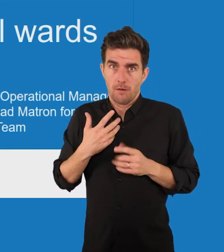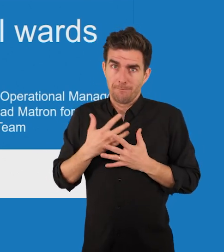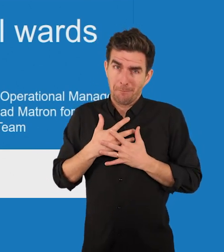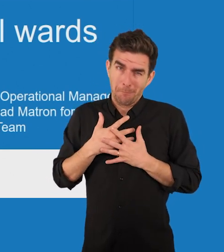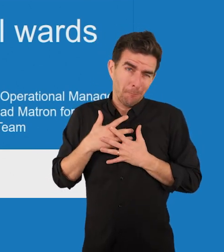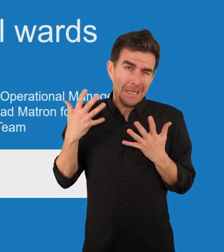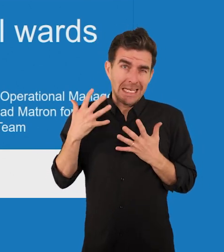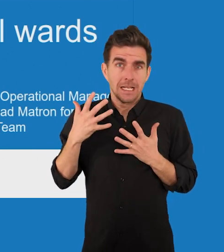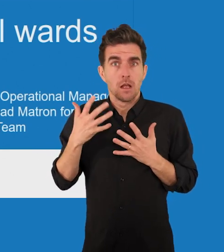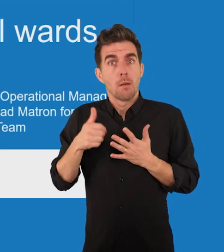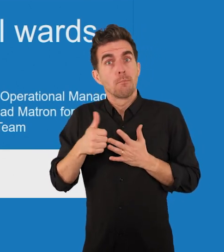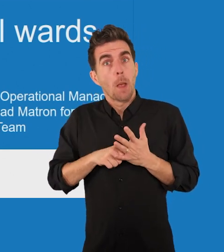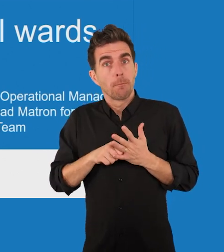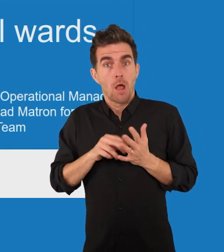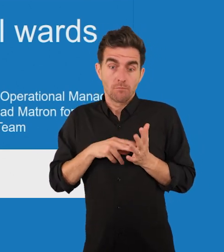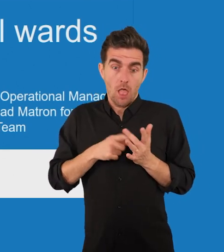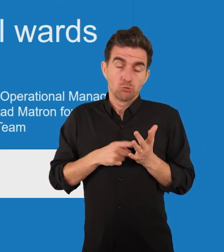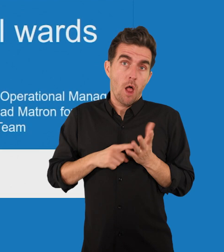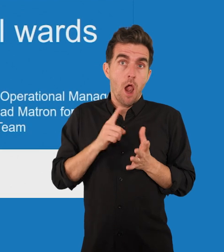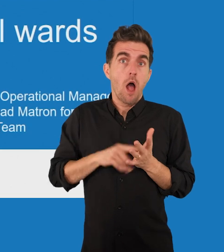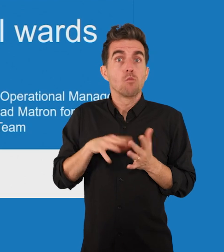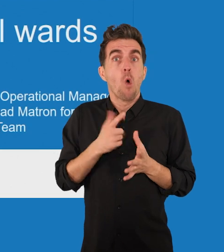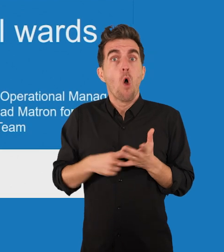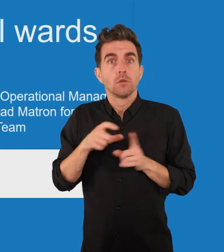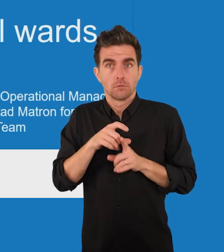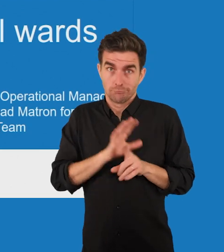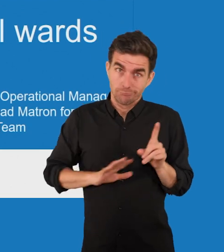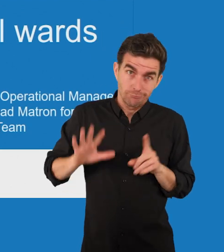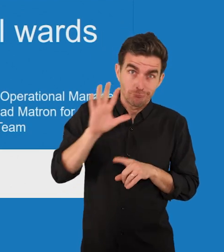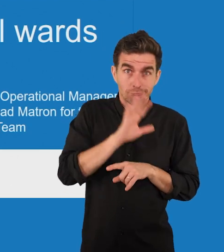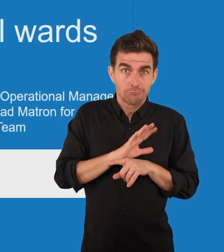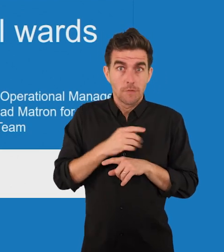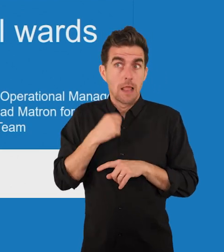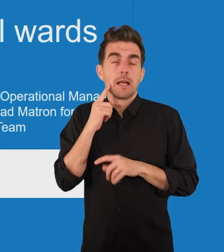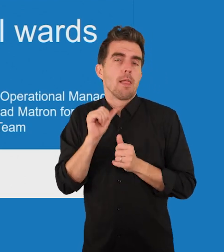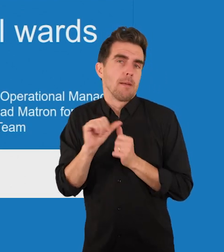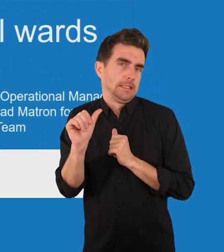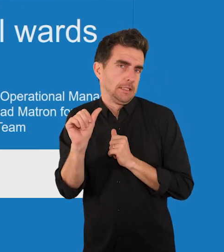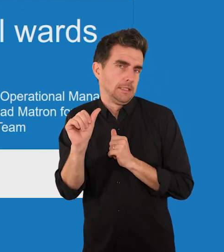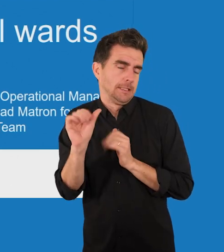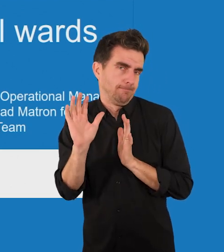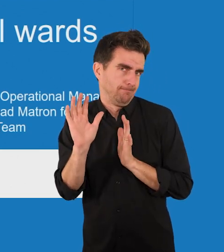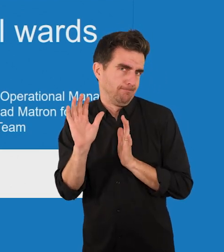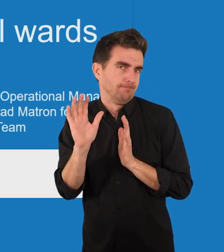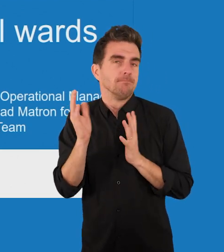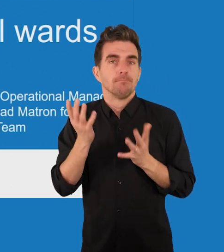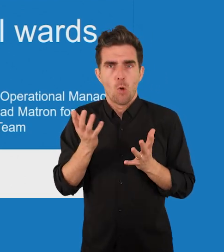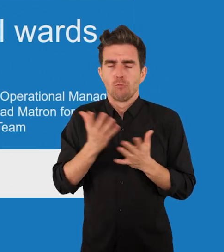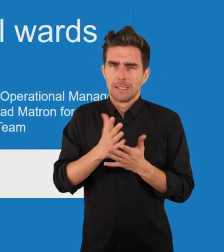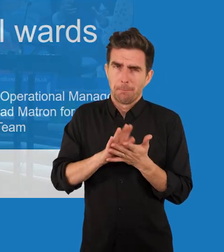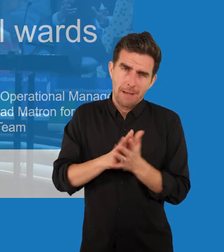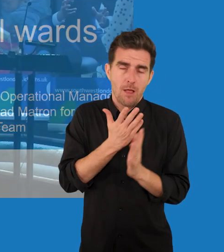have one of the largest programs of virtual wards in the country, and I think the